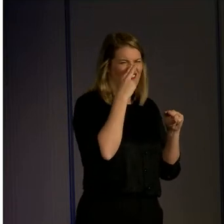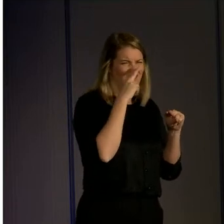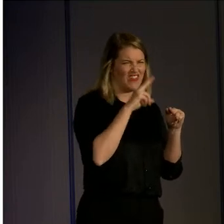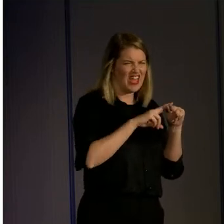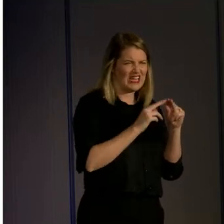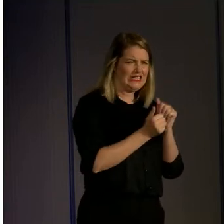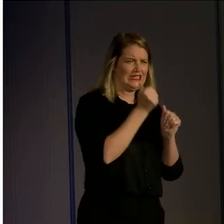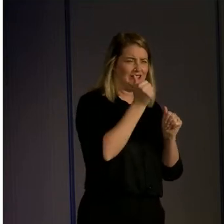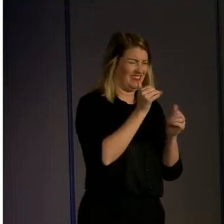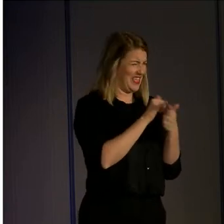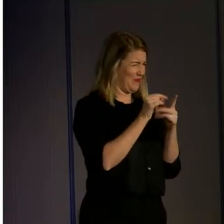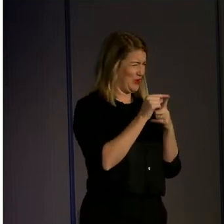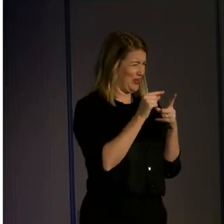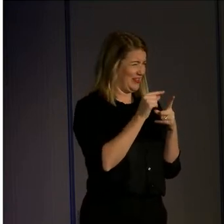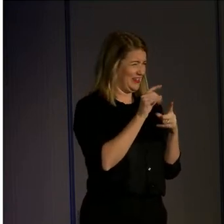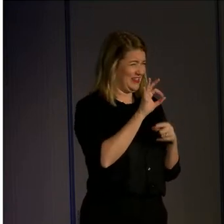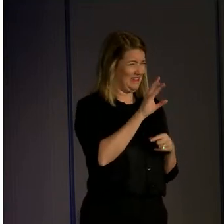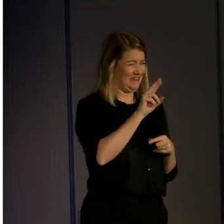word,